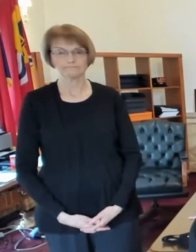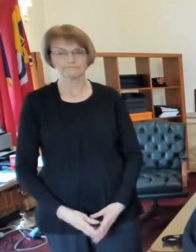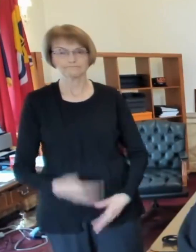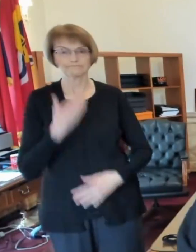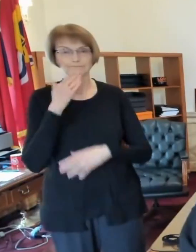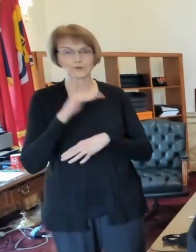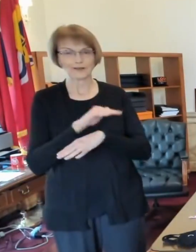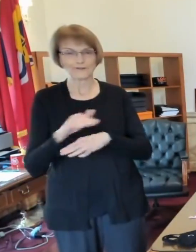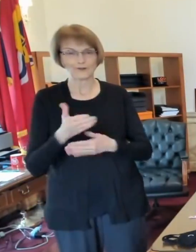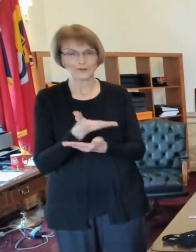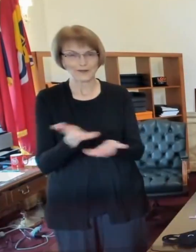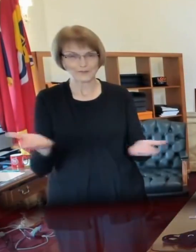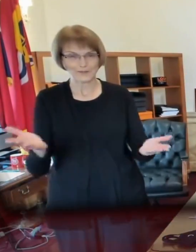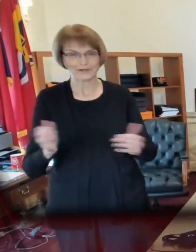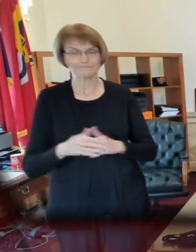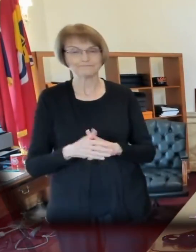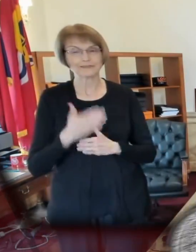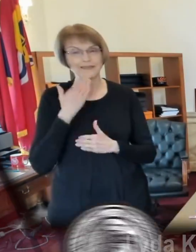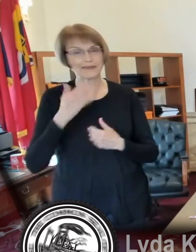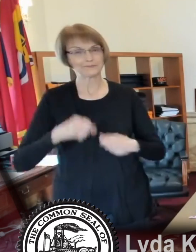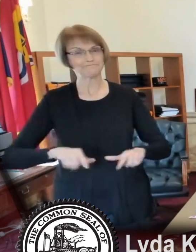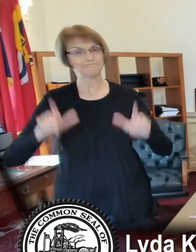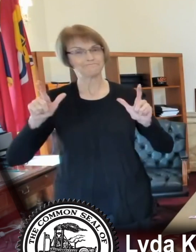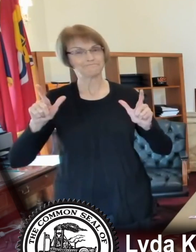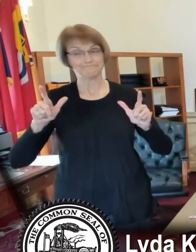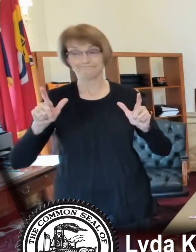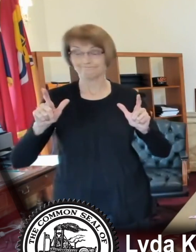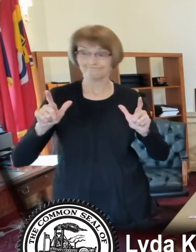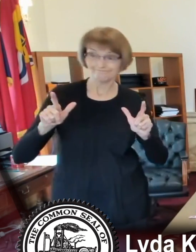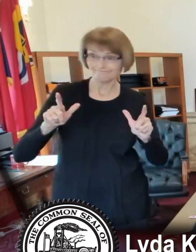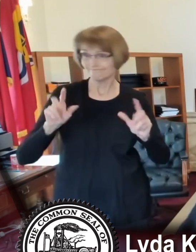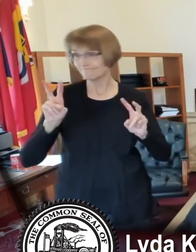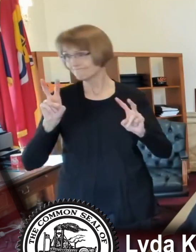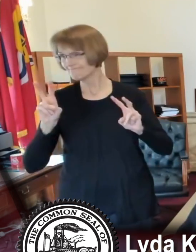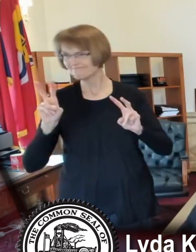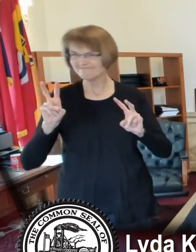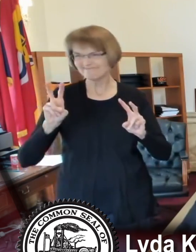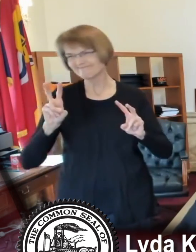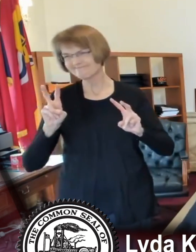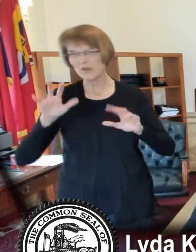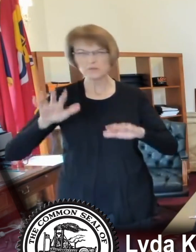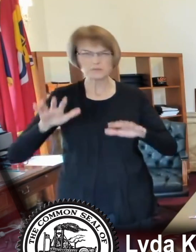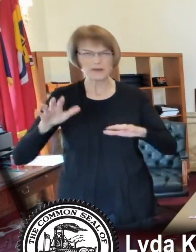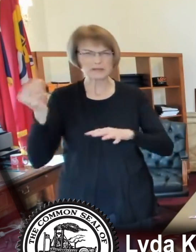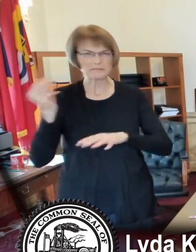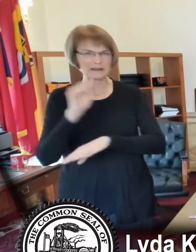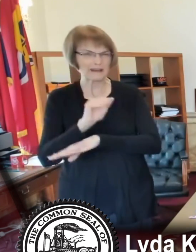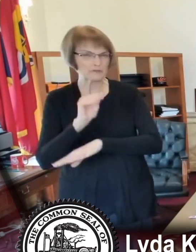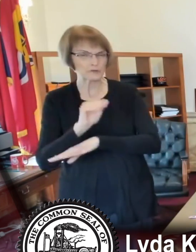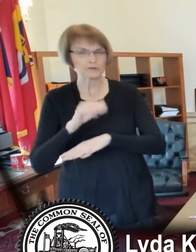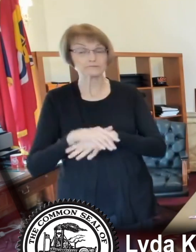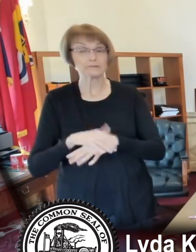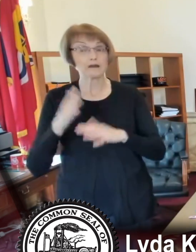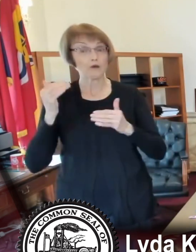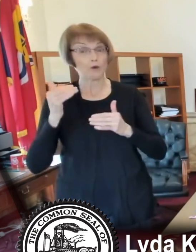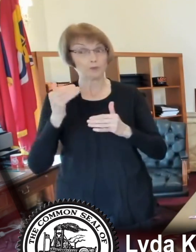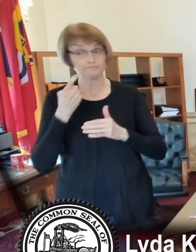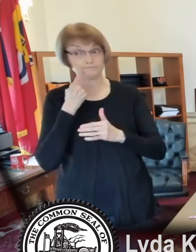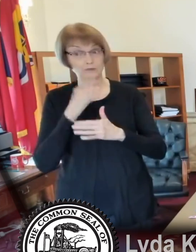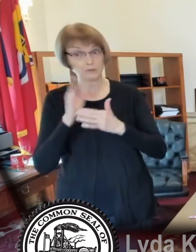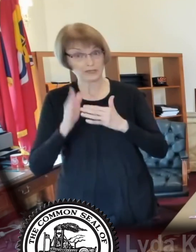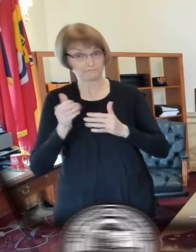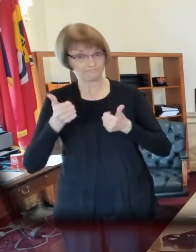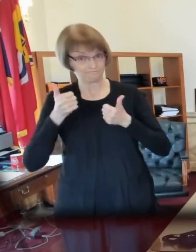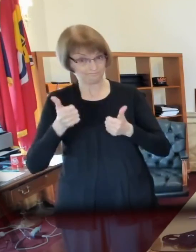Good afternoon, everyone. Thanks for being here with us on a kind of a rainy Monday afternoon. I hope everyone had a good weekend. We've